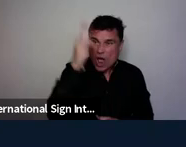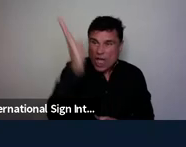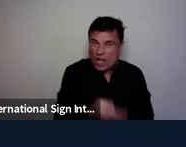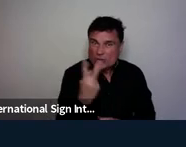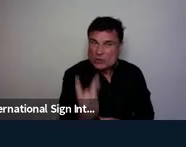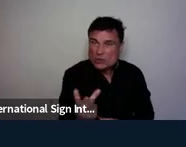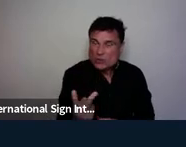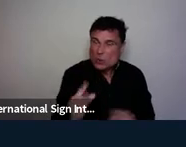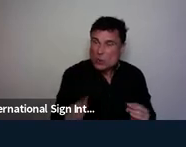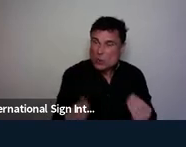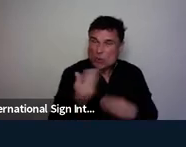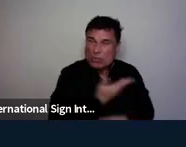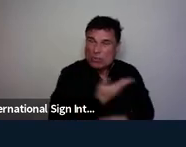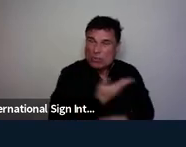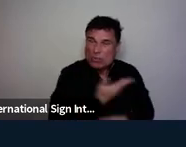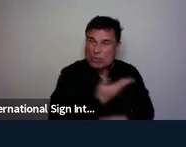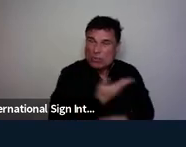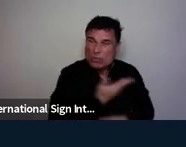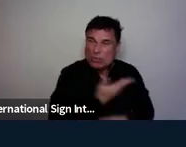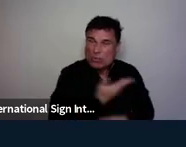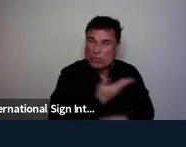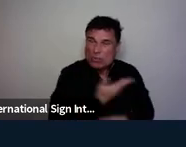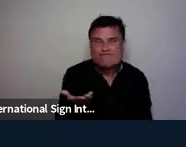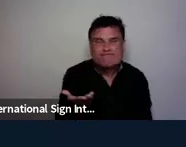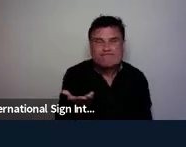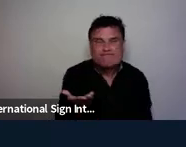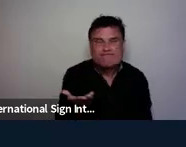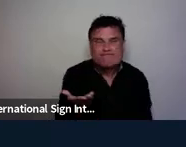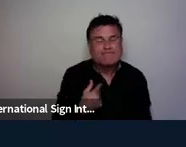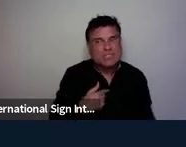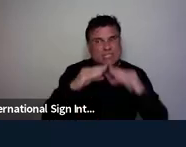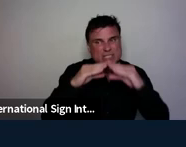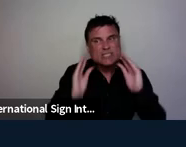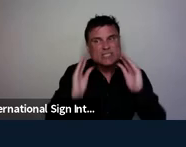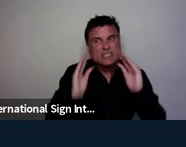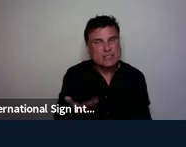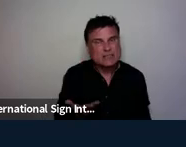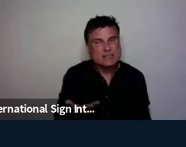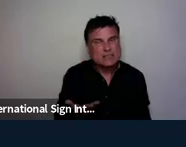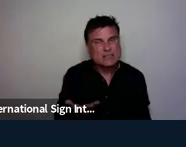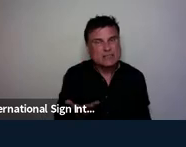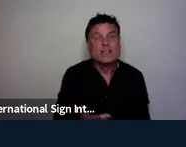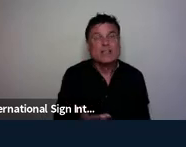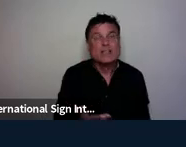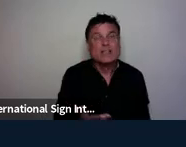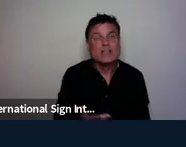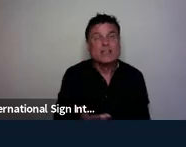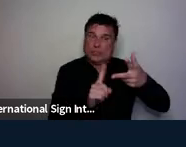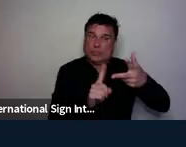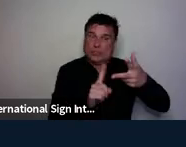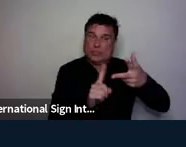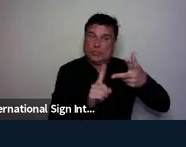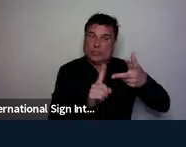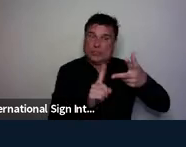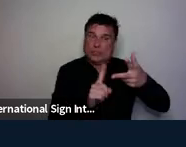country. And another very striking and very dramatic finding in the consultation